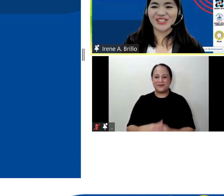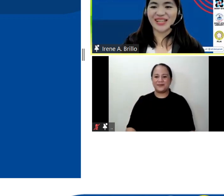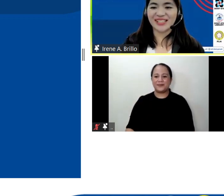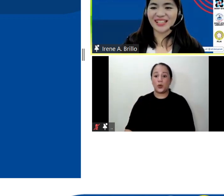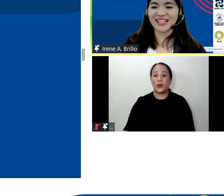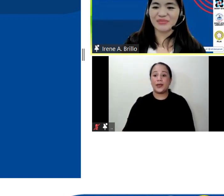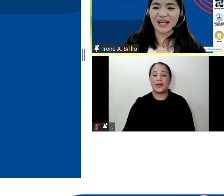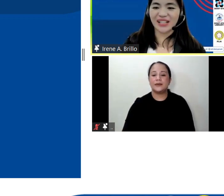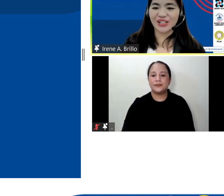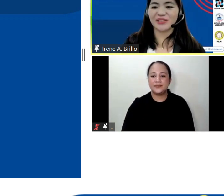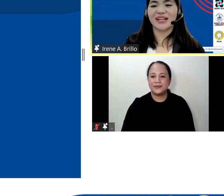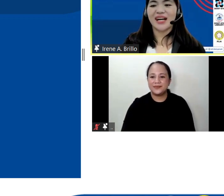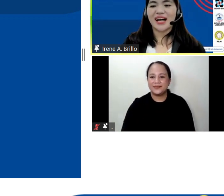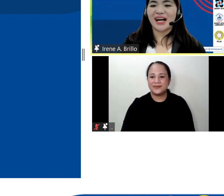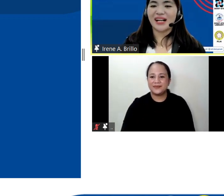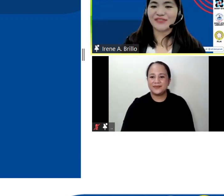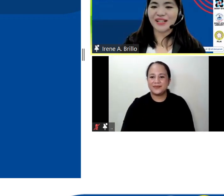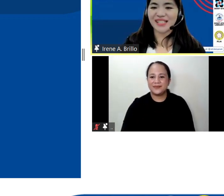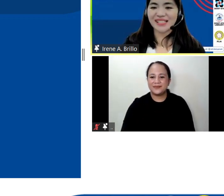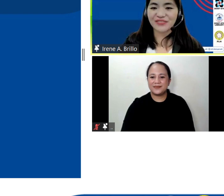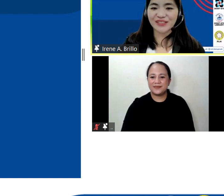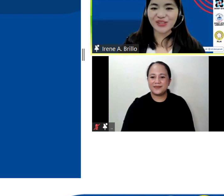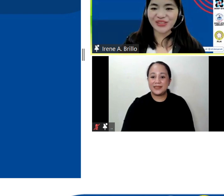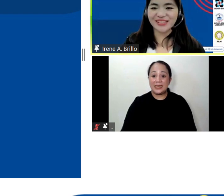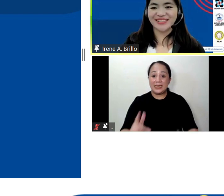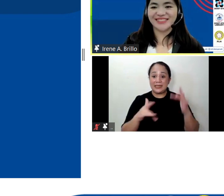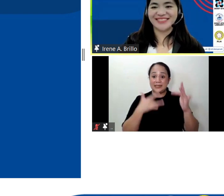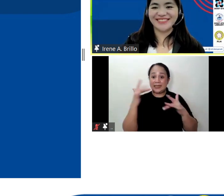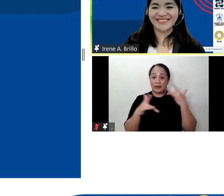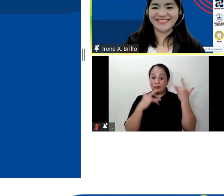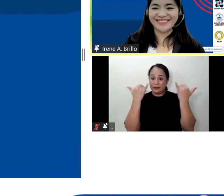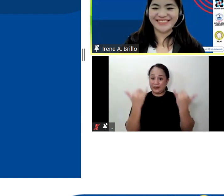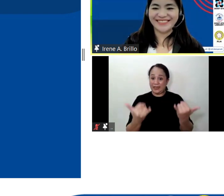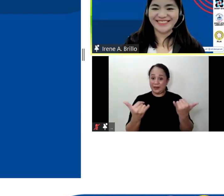Ayan. So excited na ba kayo for this afternoon?